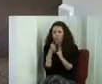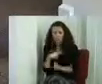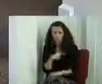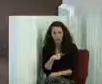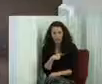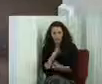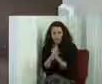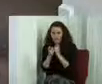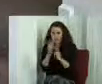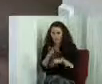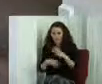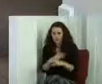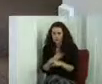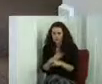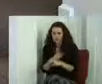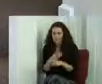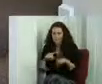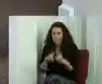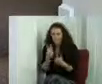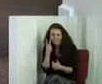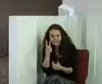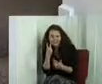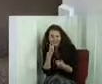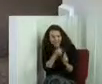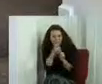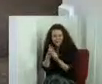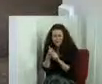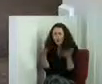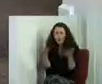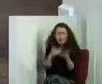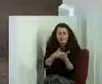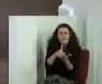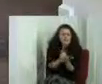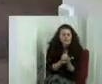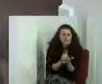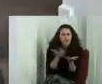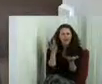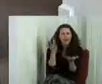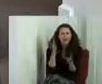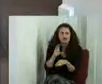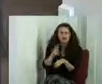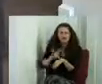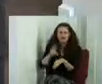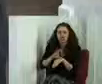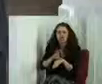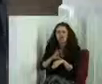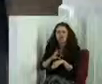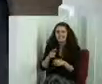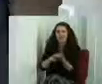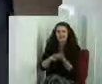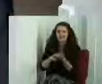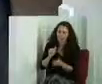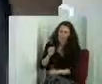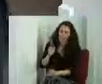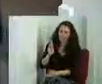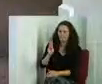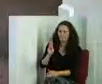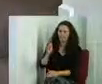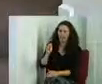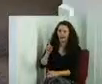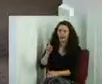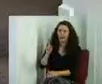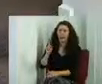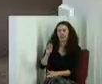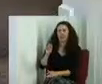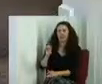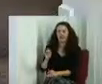ourselves? What is abundance, and why do the church always seem to be talking about abundance? Why can't we just live in the status